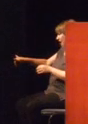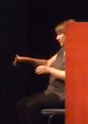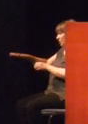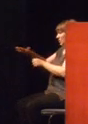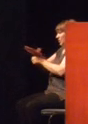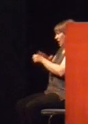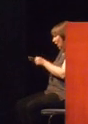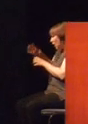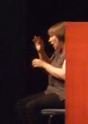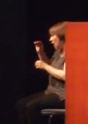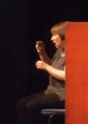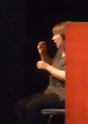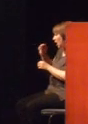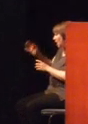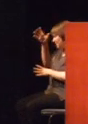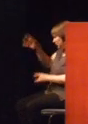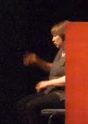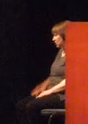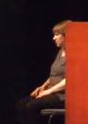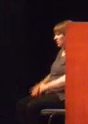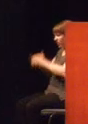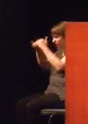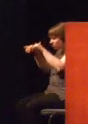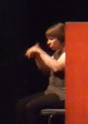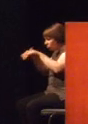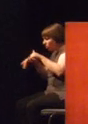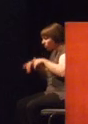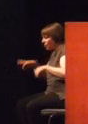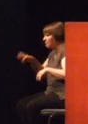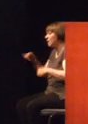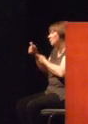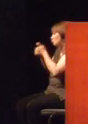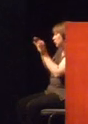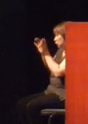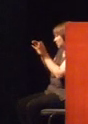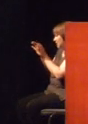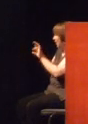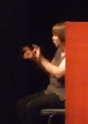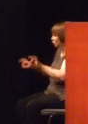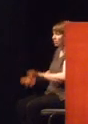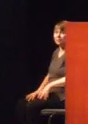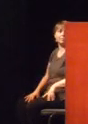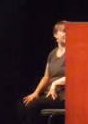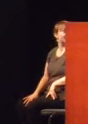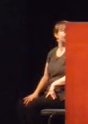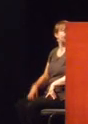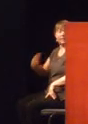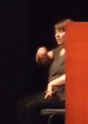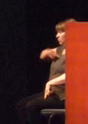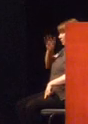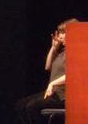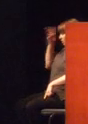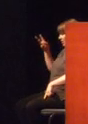interest, and then they sort by which degree or certificate they're interested in. So we have now created 131